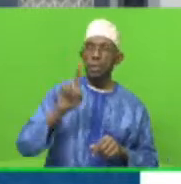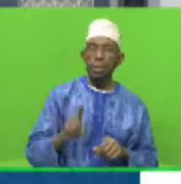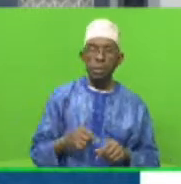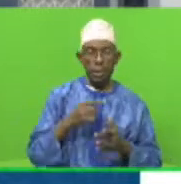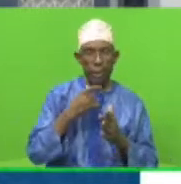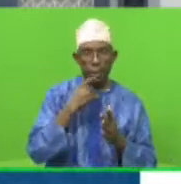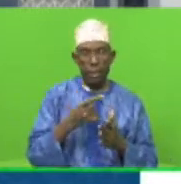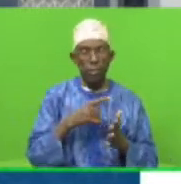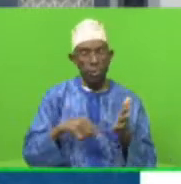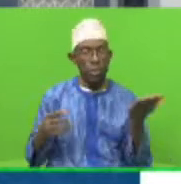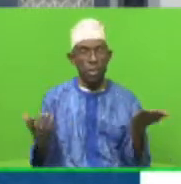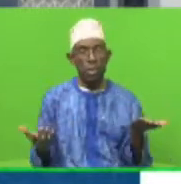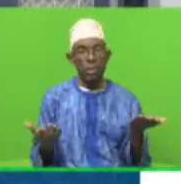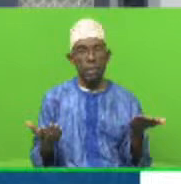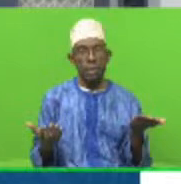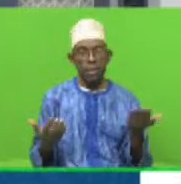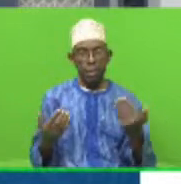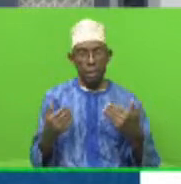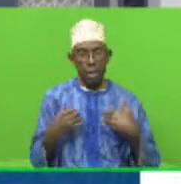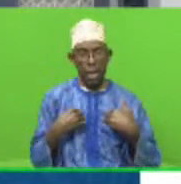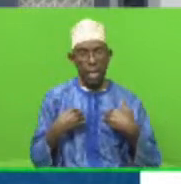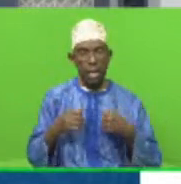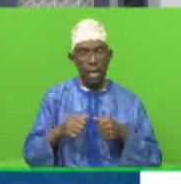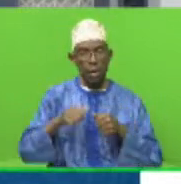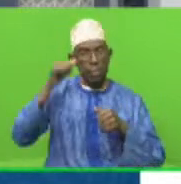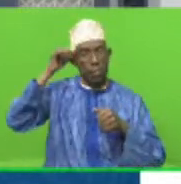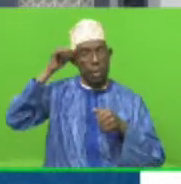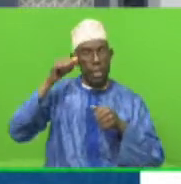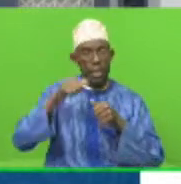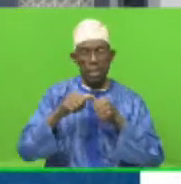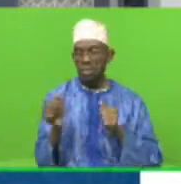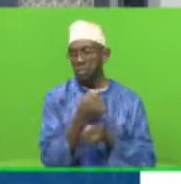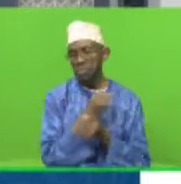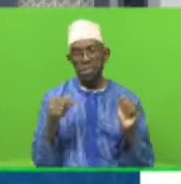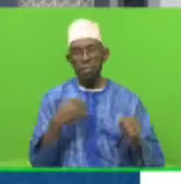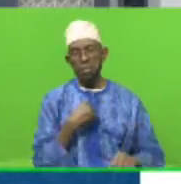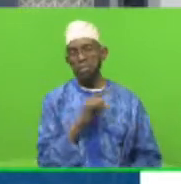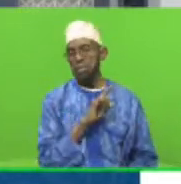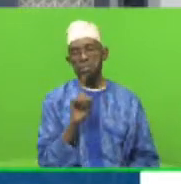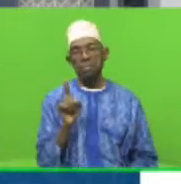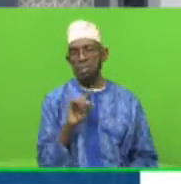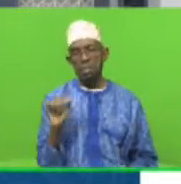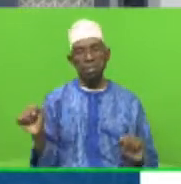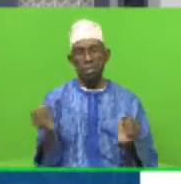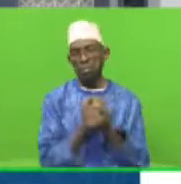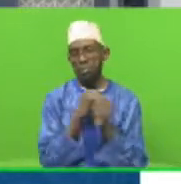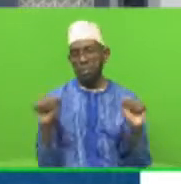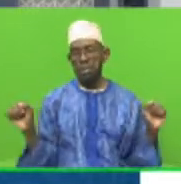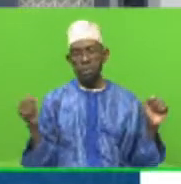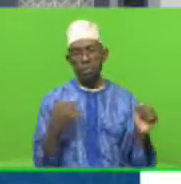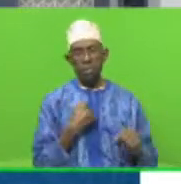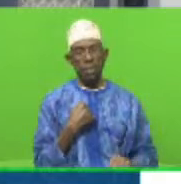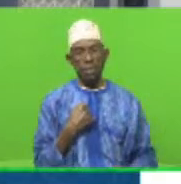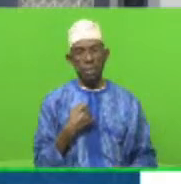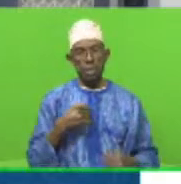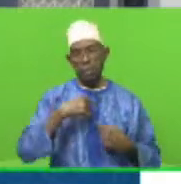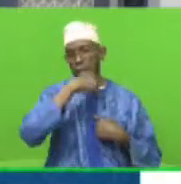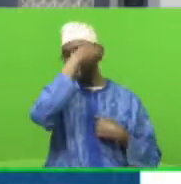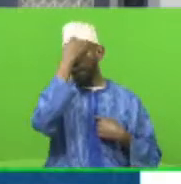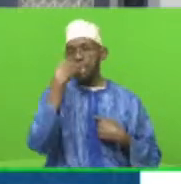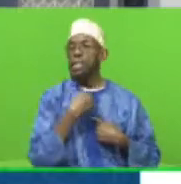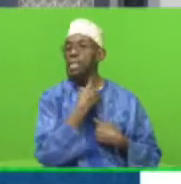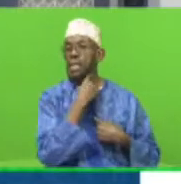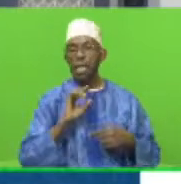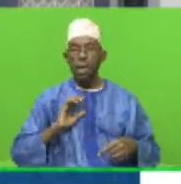But what do you say? When you are reminded, you say, "Me siwezi, I can't." When you come to hijab,